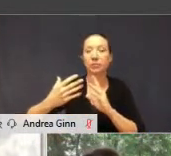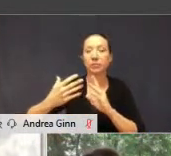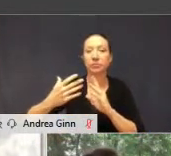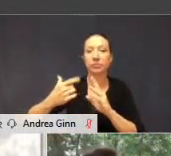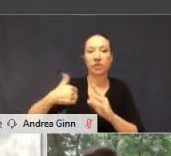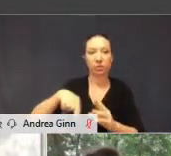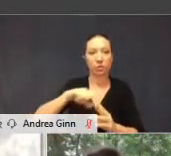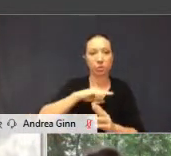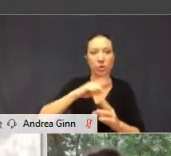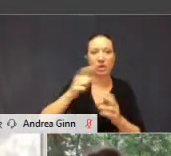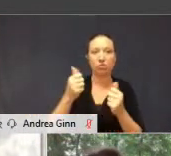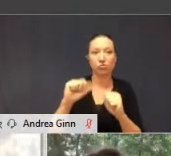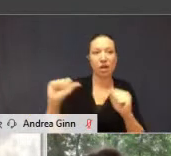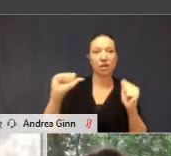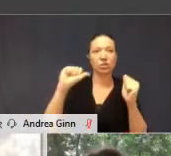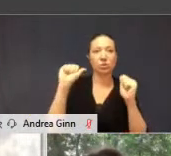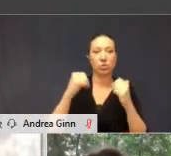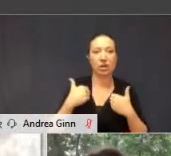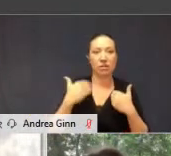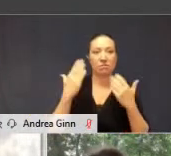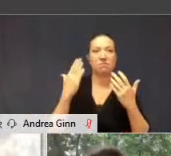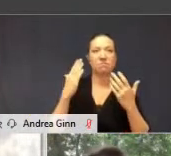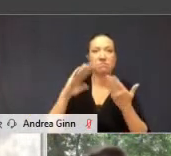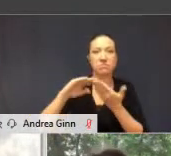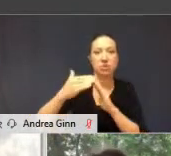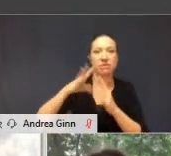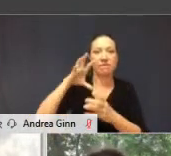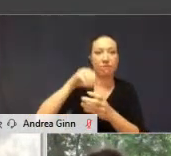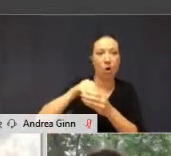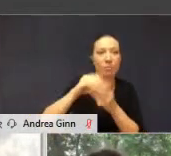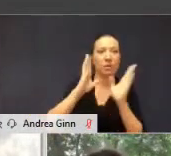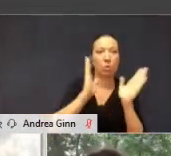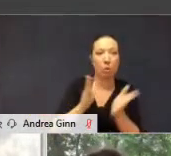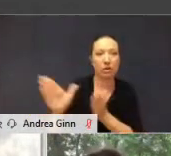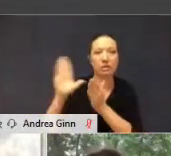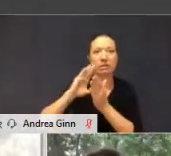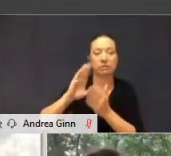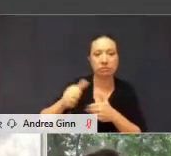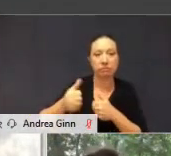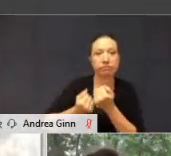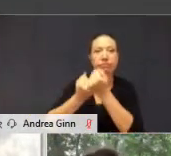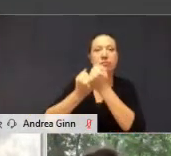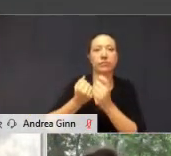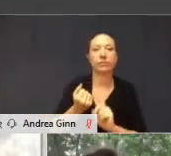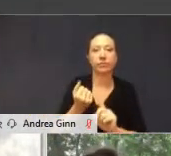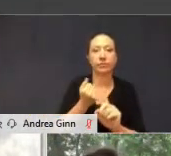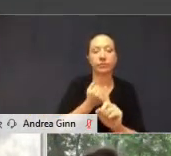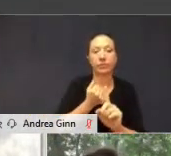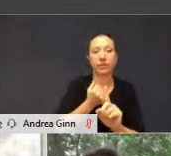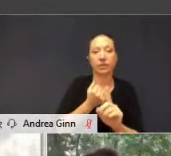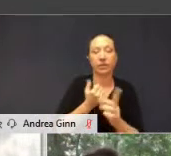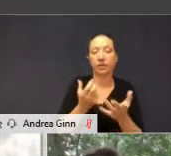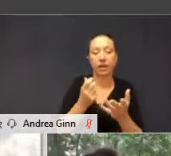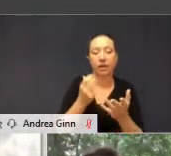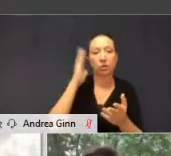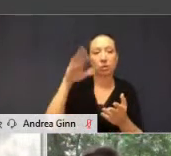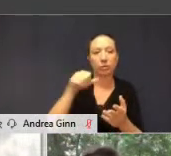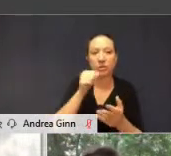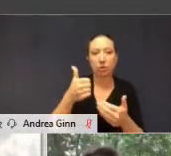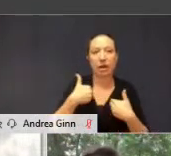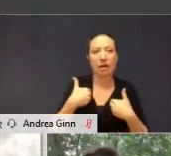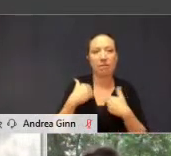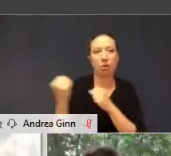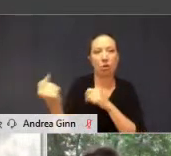community organizing that we can kind of, not that we have all the resources to be serving,